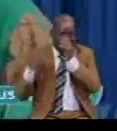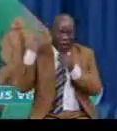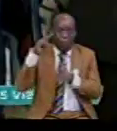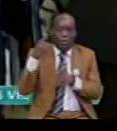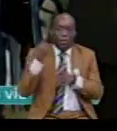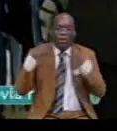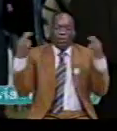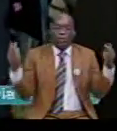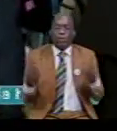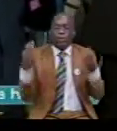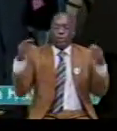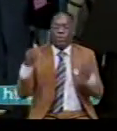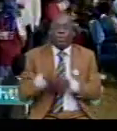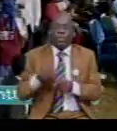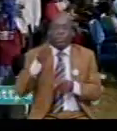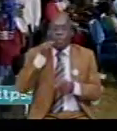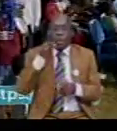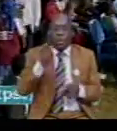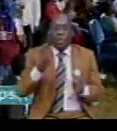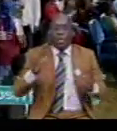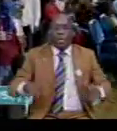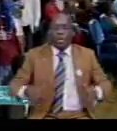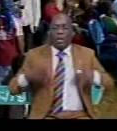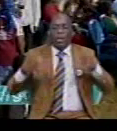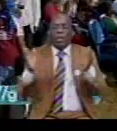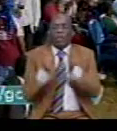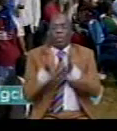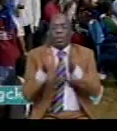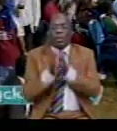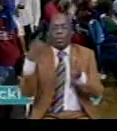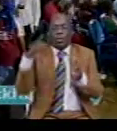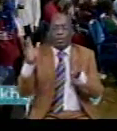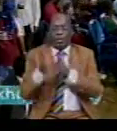o. Put your hand together for Jesus.